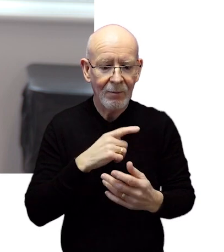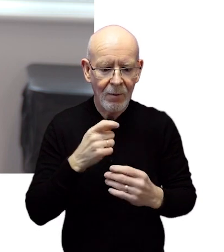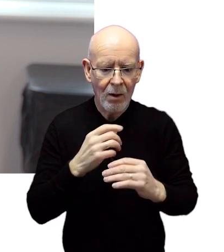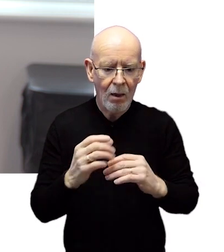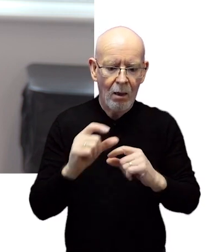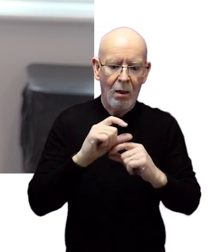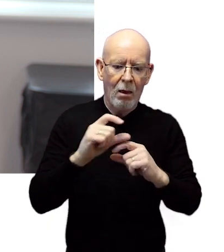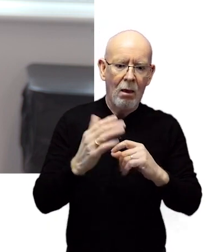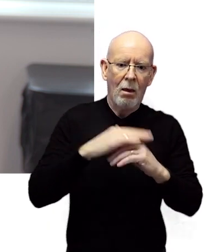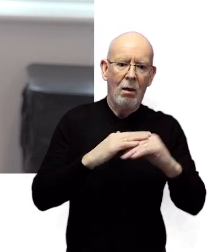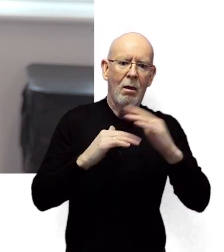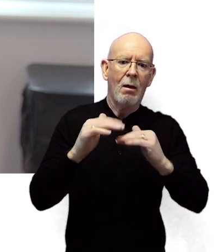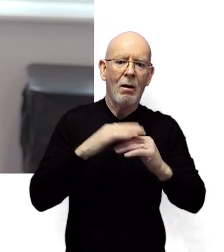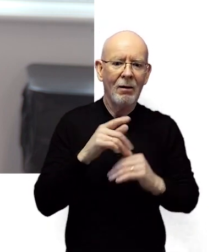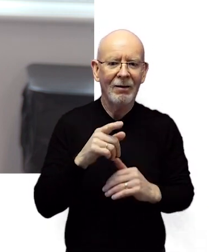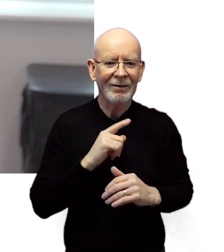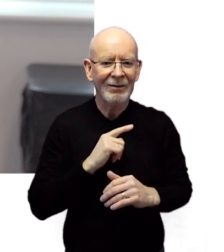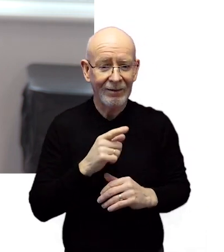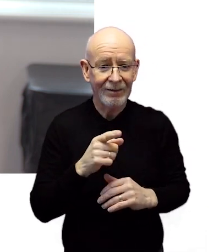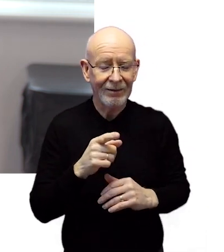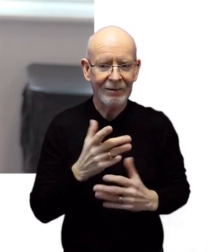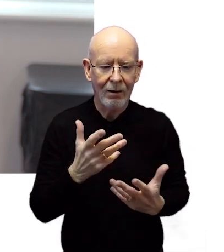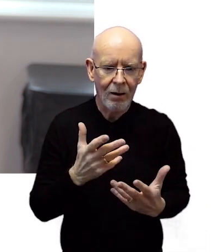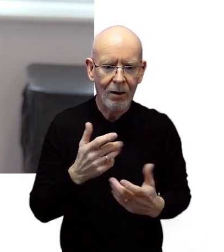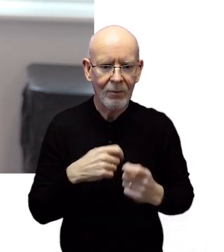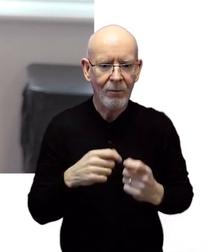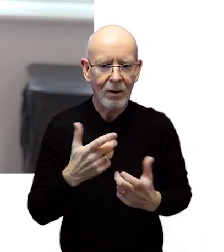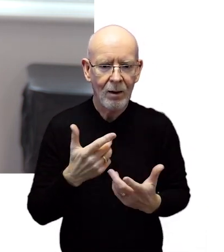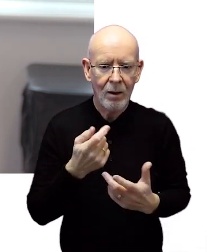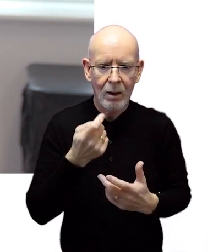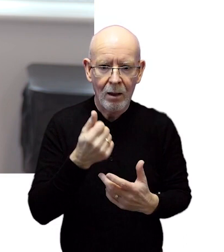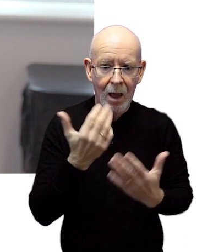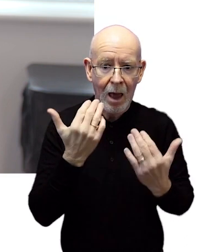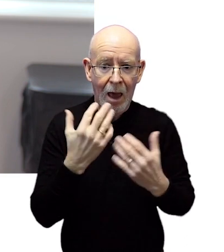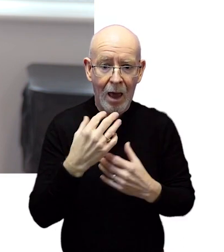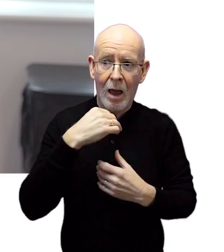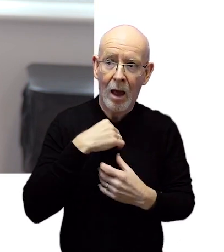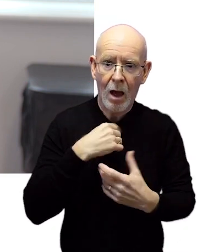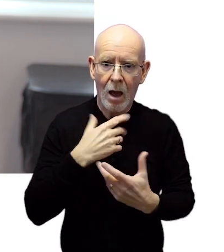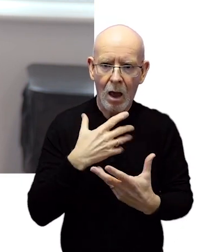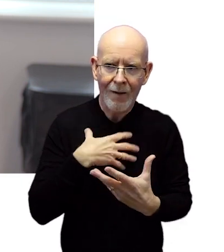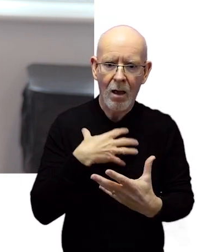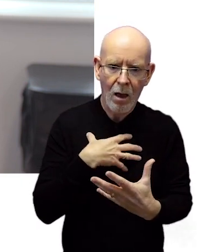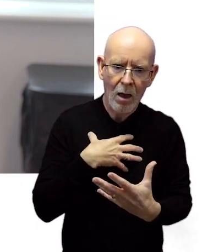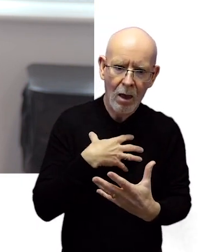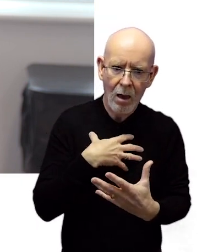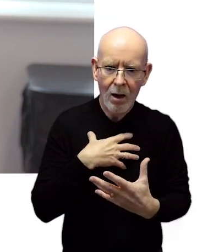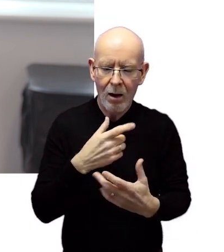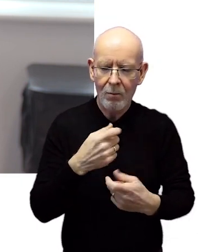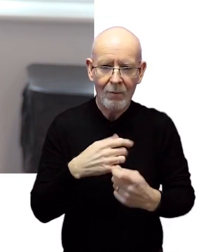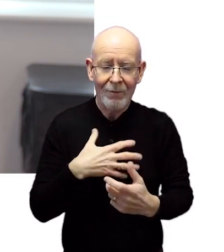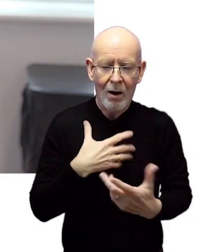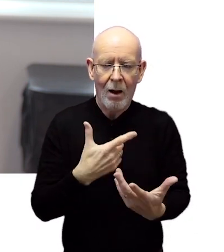other. Eventually, you only have the ability to move a small amount of air within each breath, and this can make